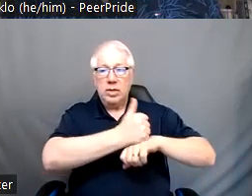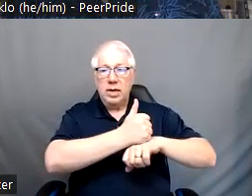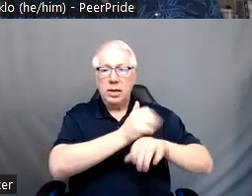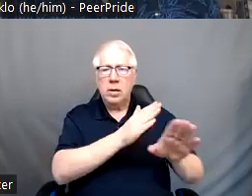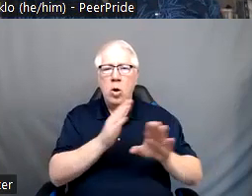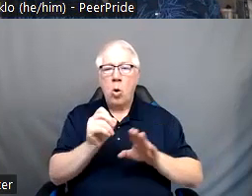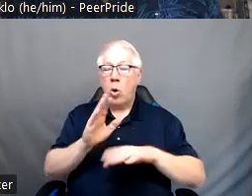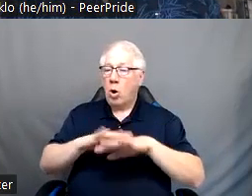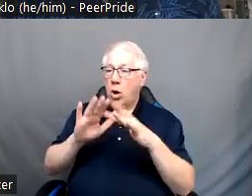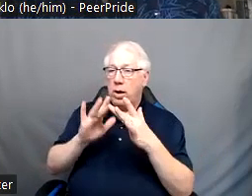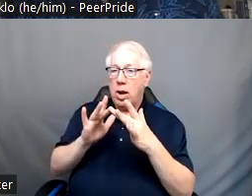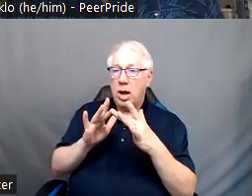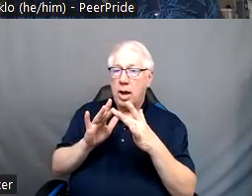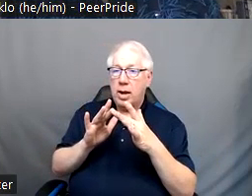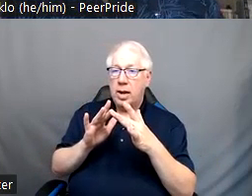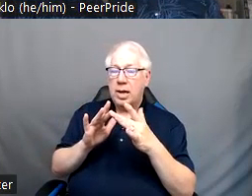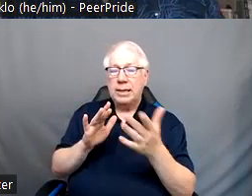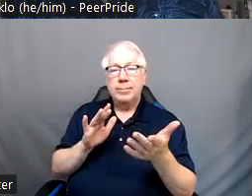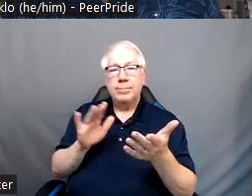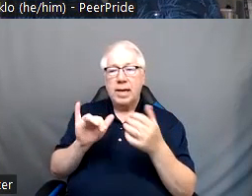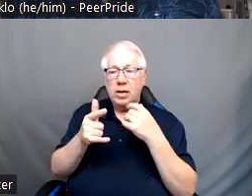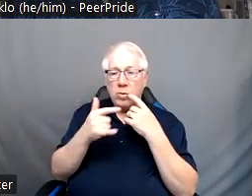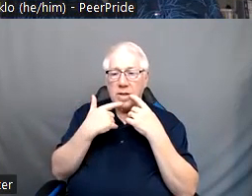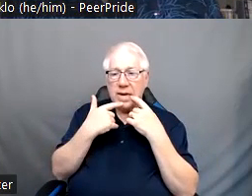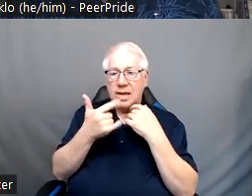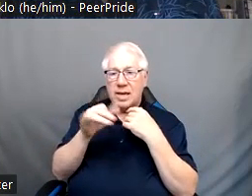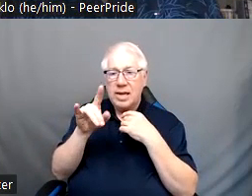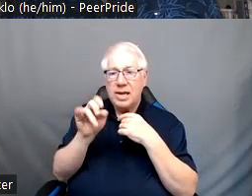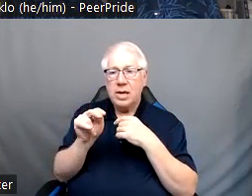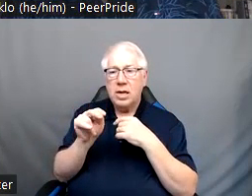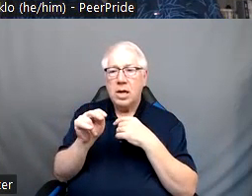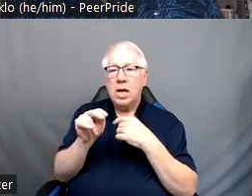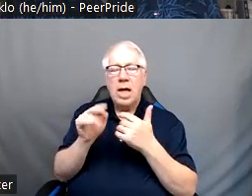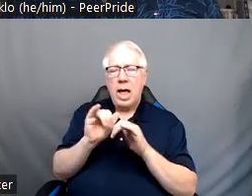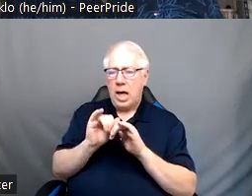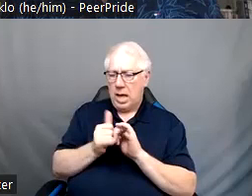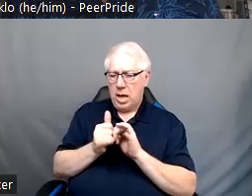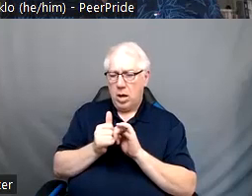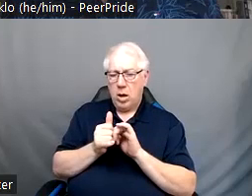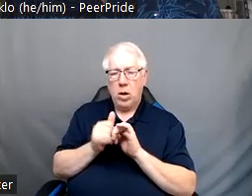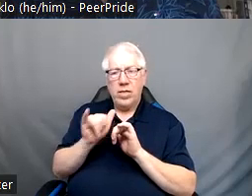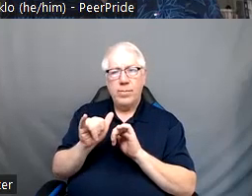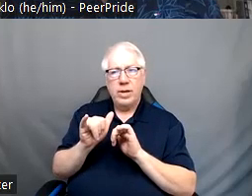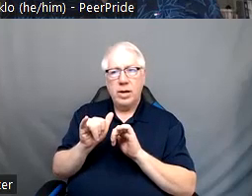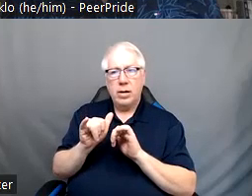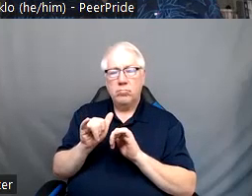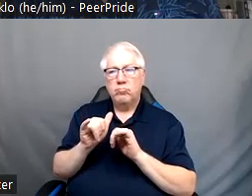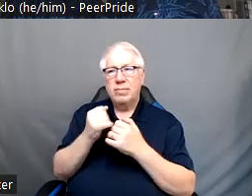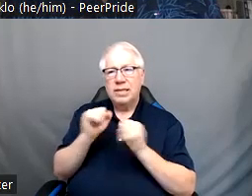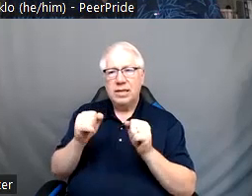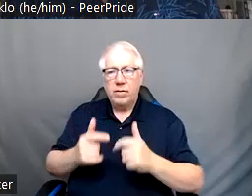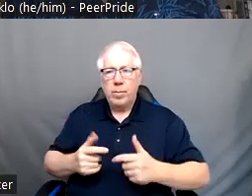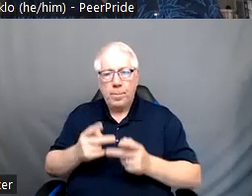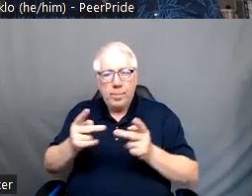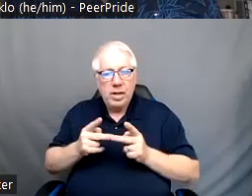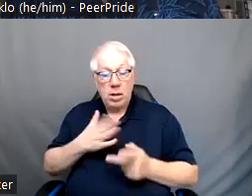in online spaces, like you were saying, Kirill, how can that be best in place? I know that for my work,